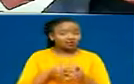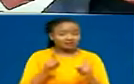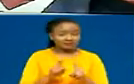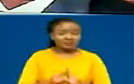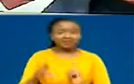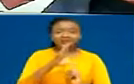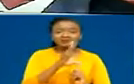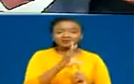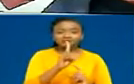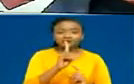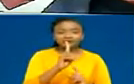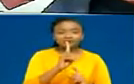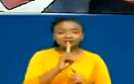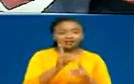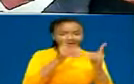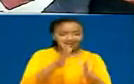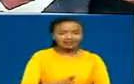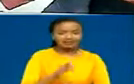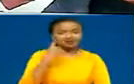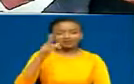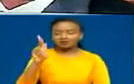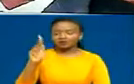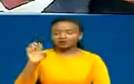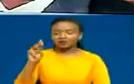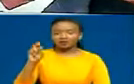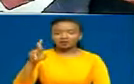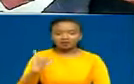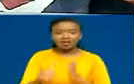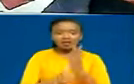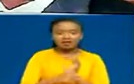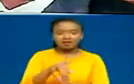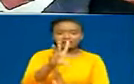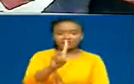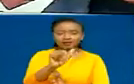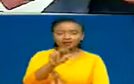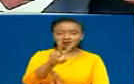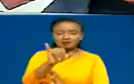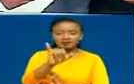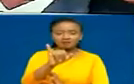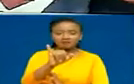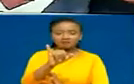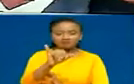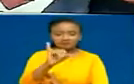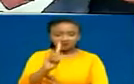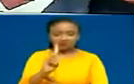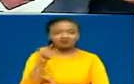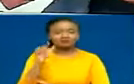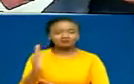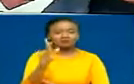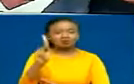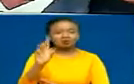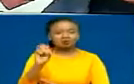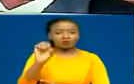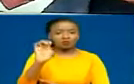and former director of the Kenya Medical Research Institute, KEMRi, Dr. Davy Koech, has been hit with a 19.6 million